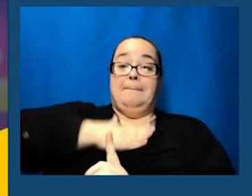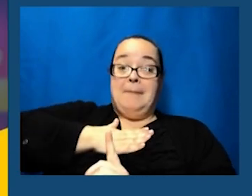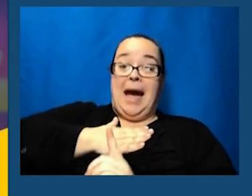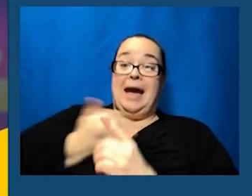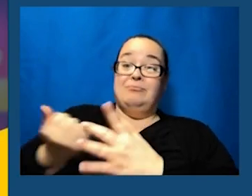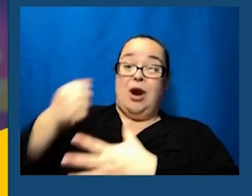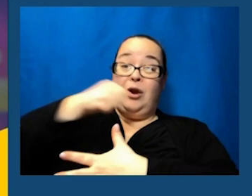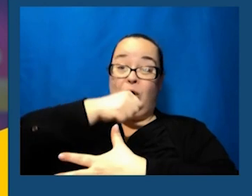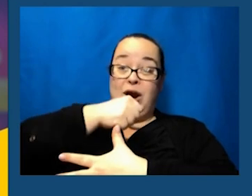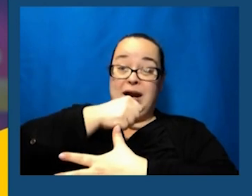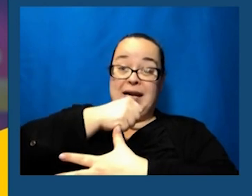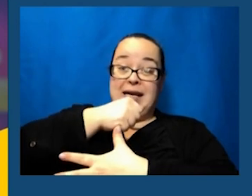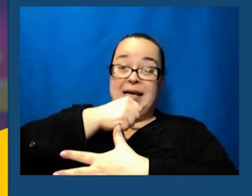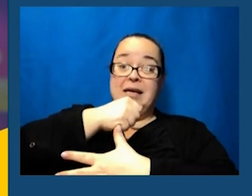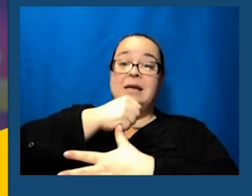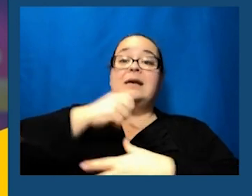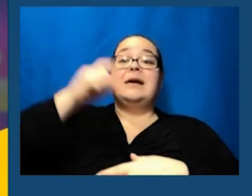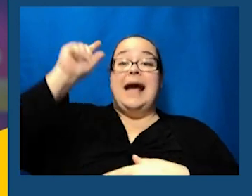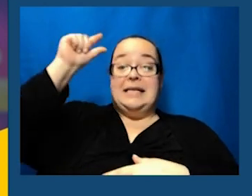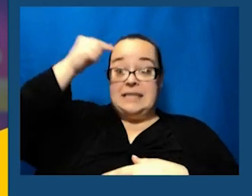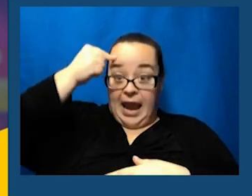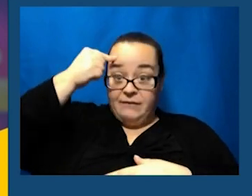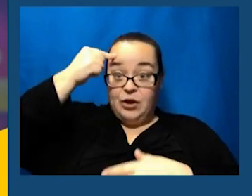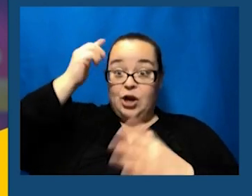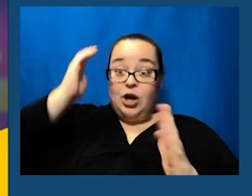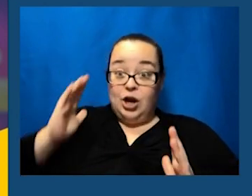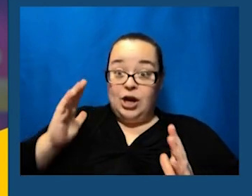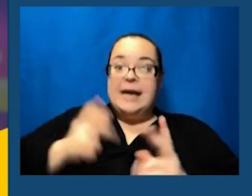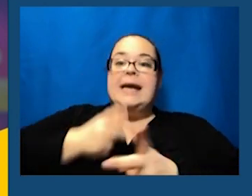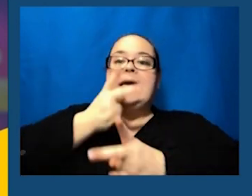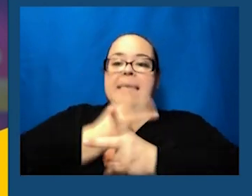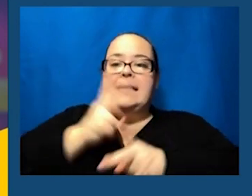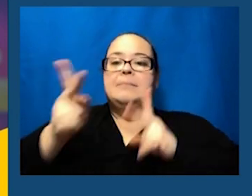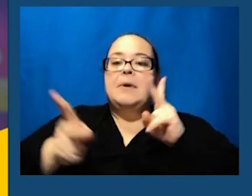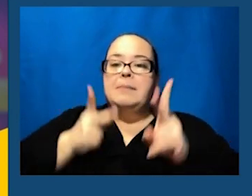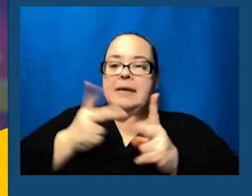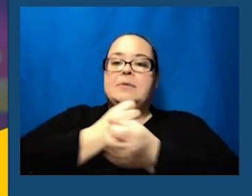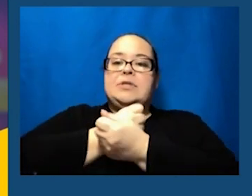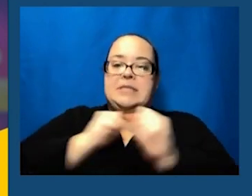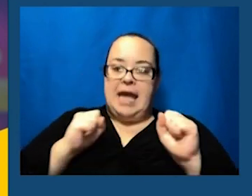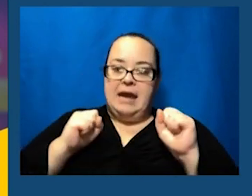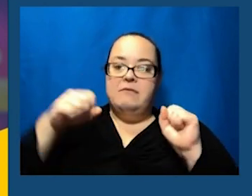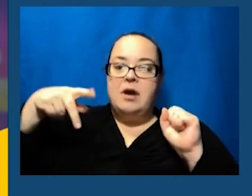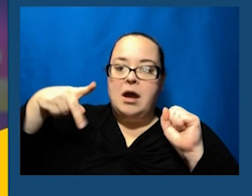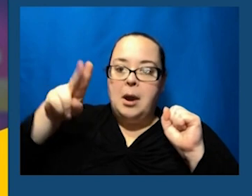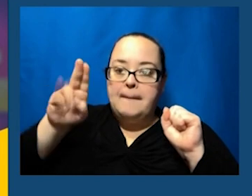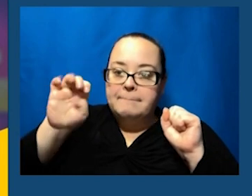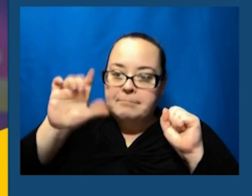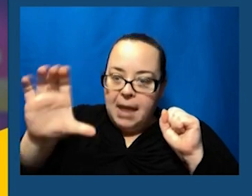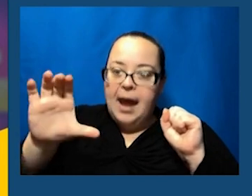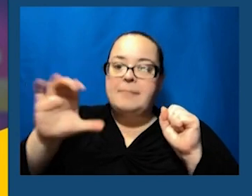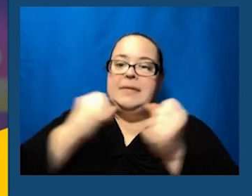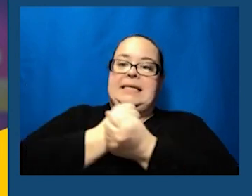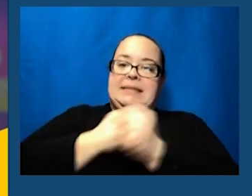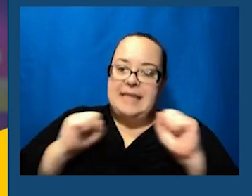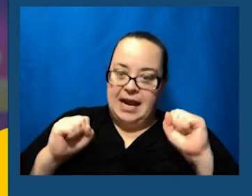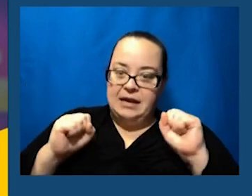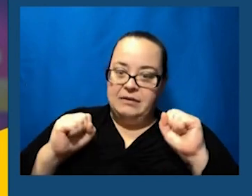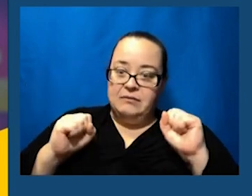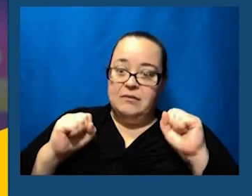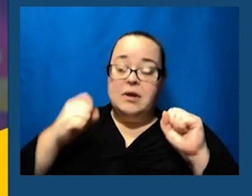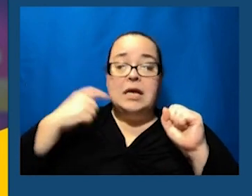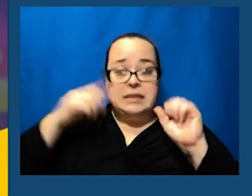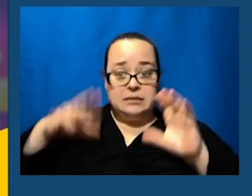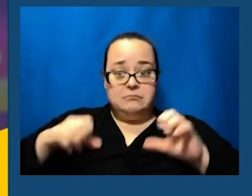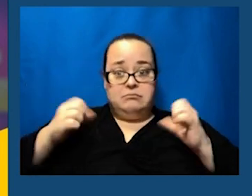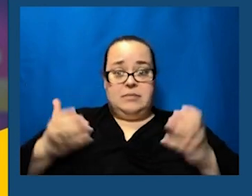state of New York is keeping people safe. It's all about public safety. And since I took office 2.5 years ago, we've done a